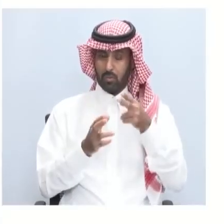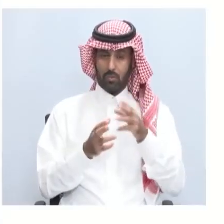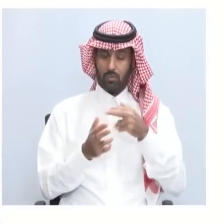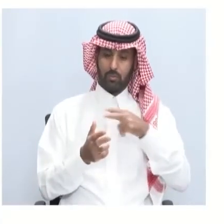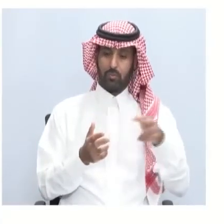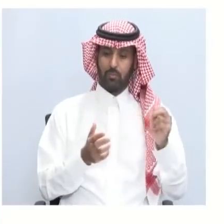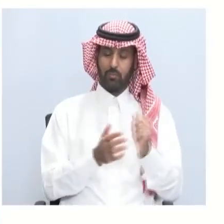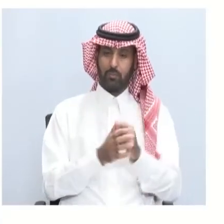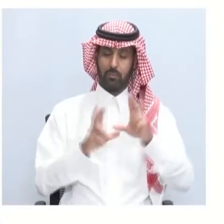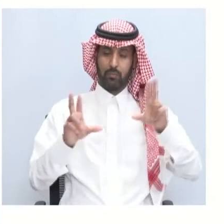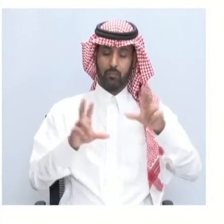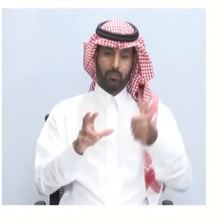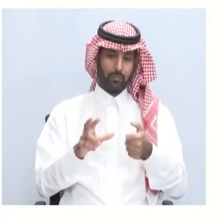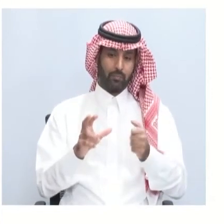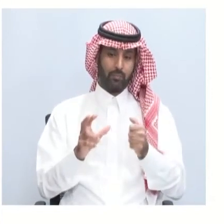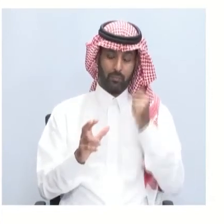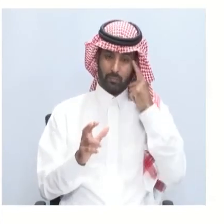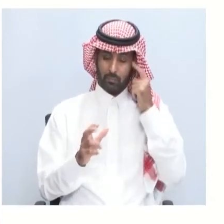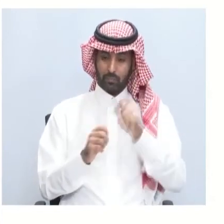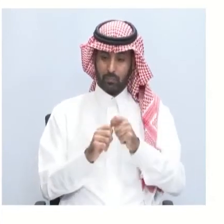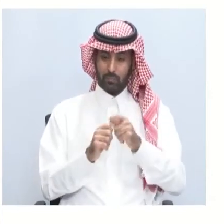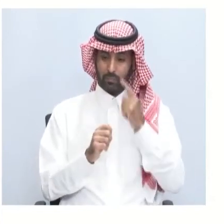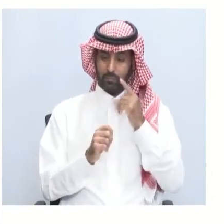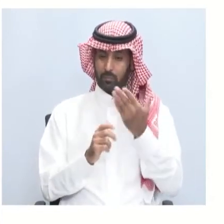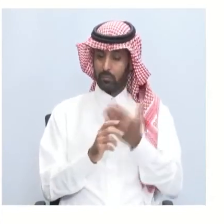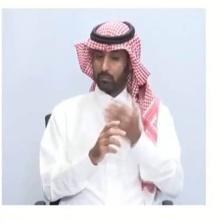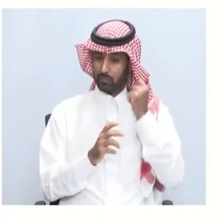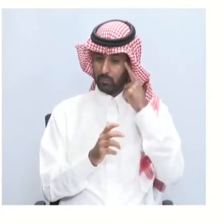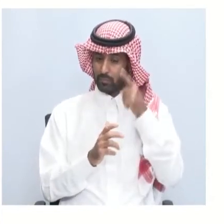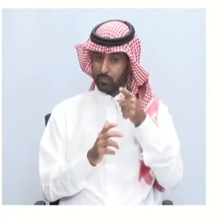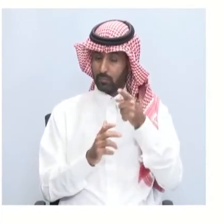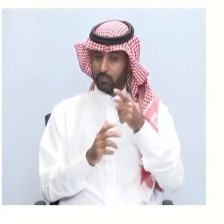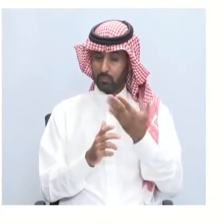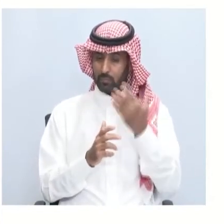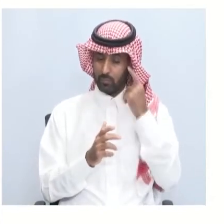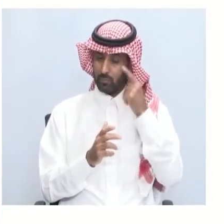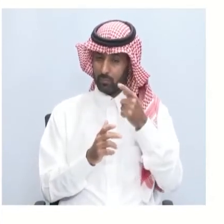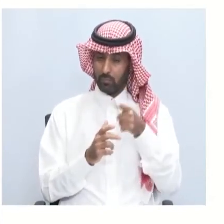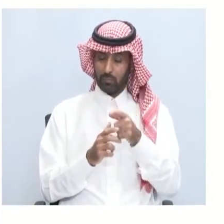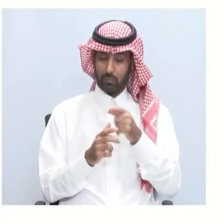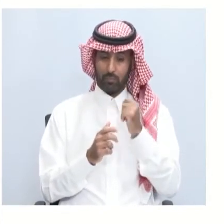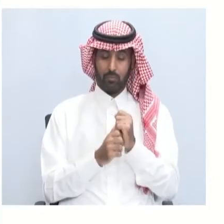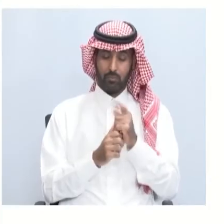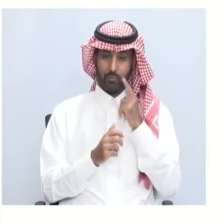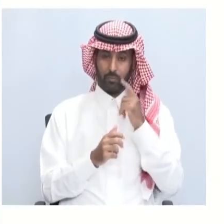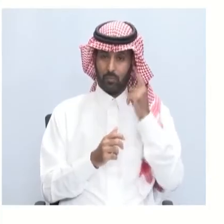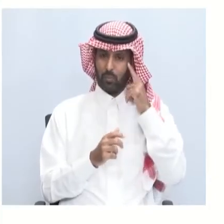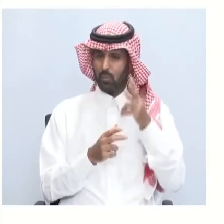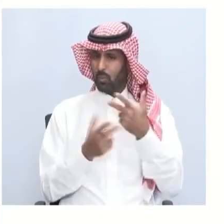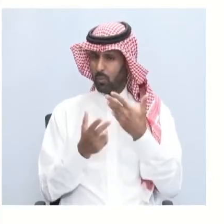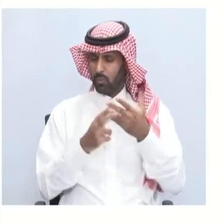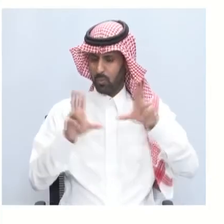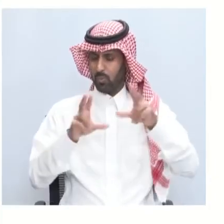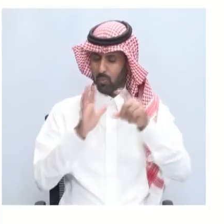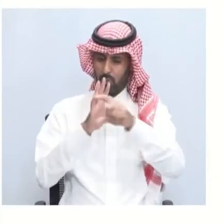that here. Create your own idea of a TV program. Decide on the kind of program and the